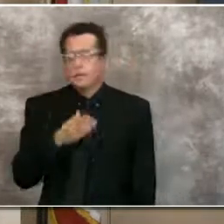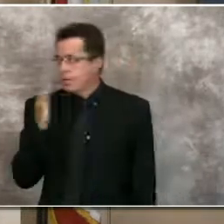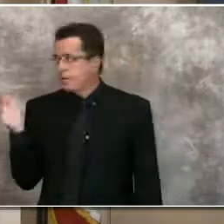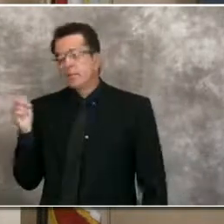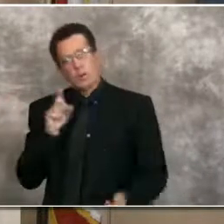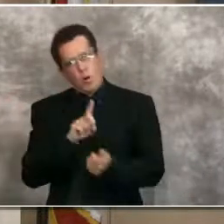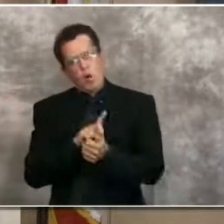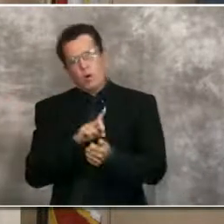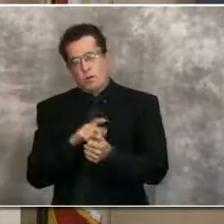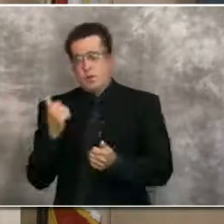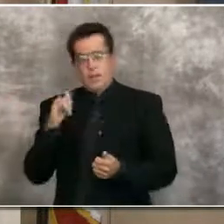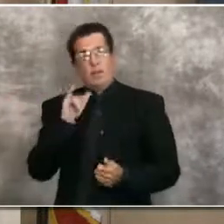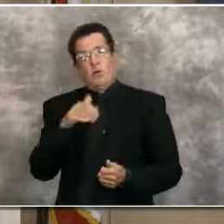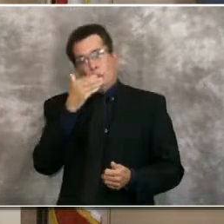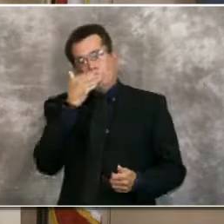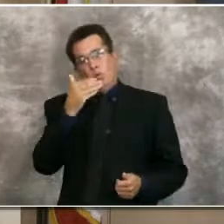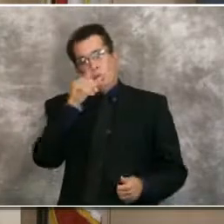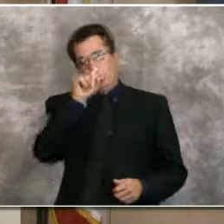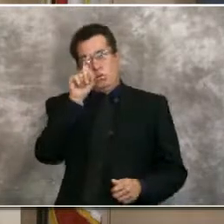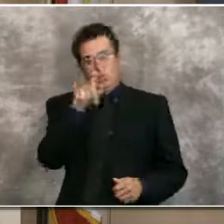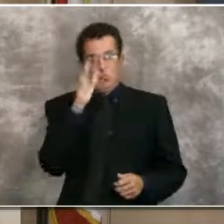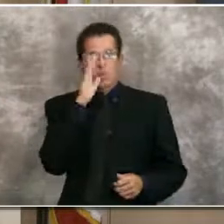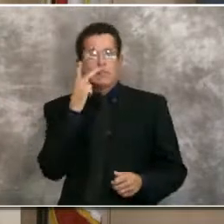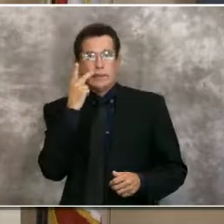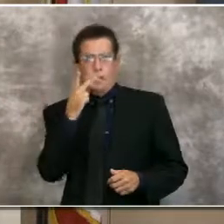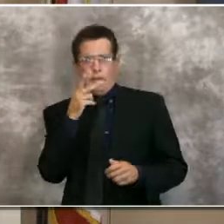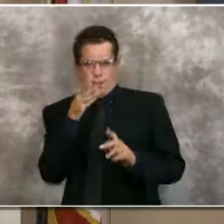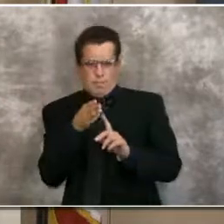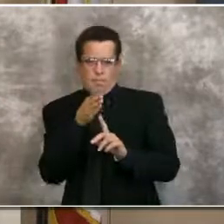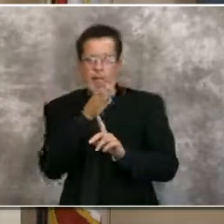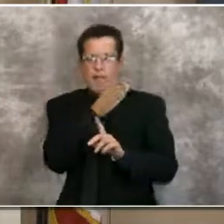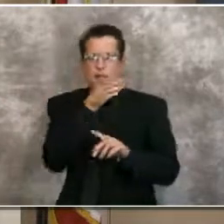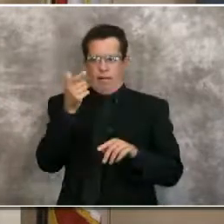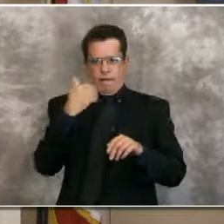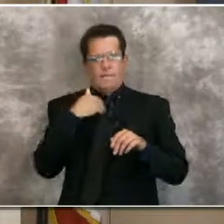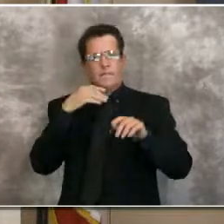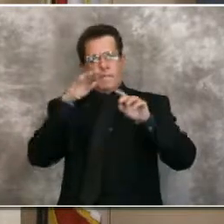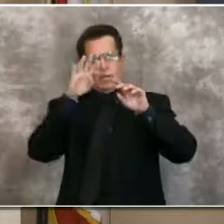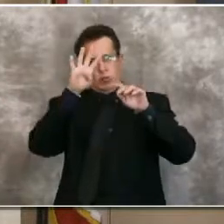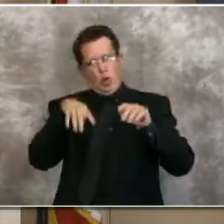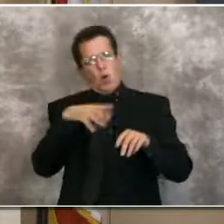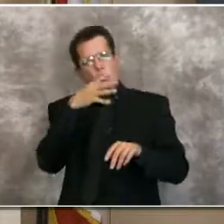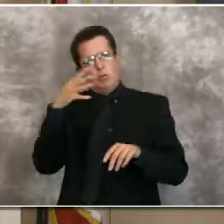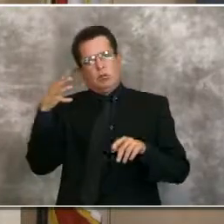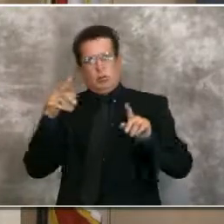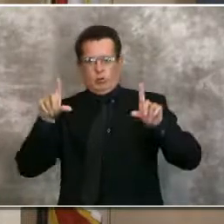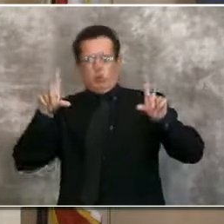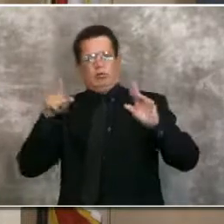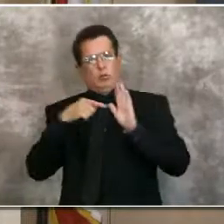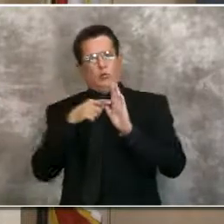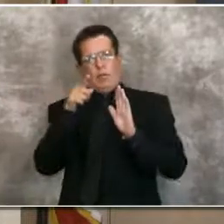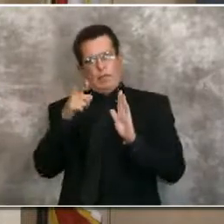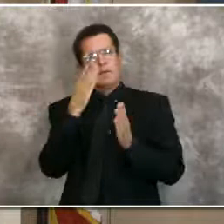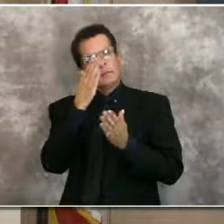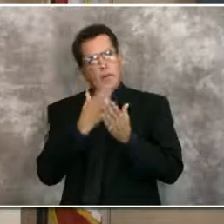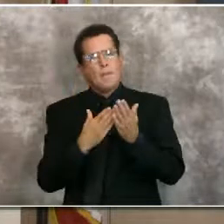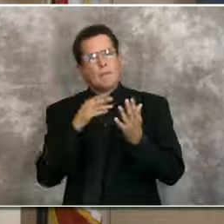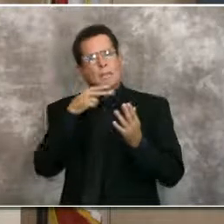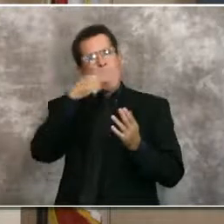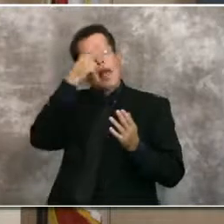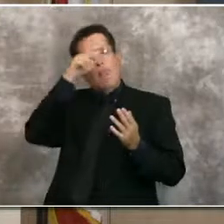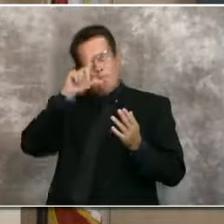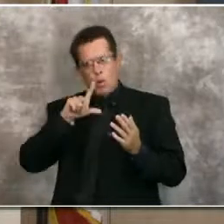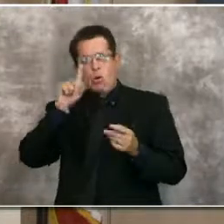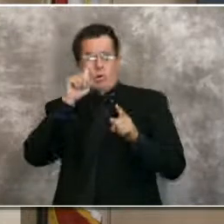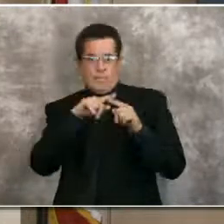great question. So you'll see peaks and valleys if you even go back the chart we had, but some consistency